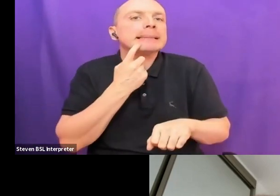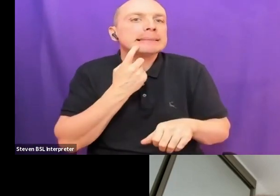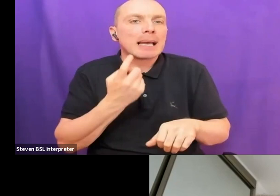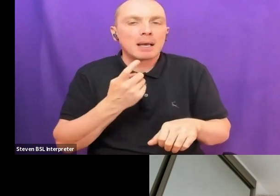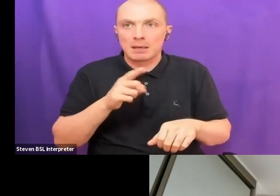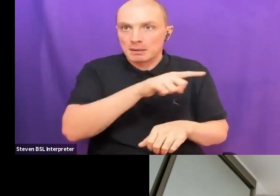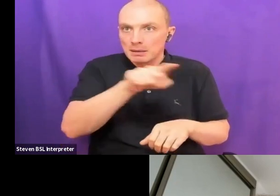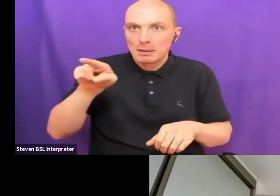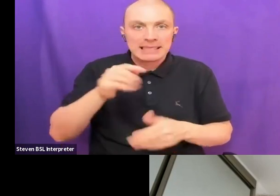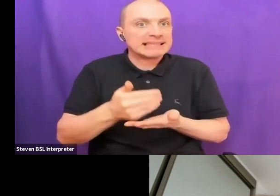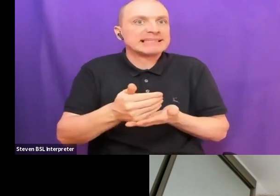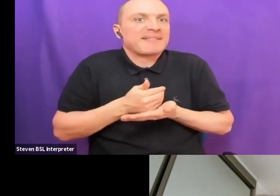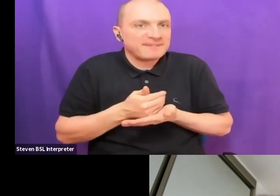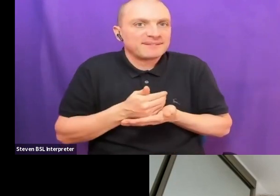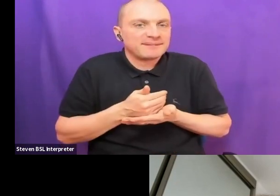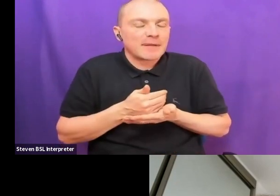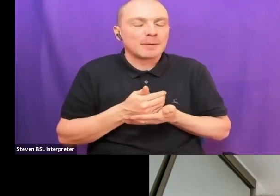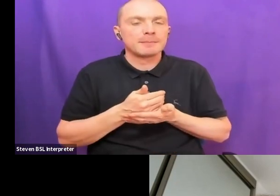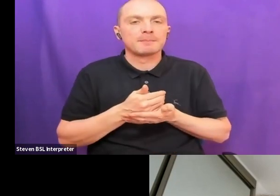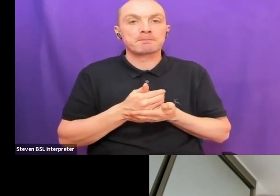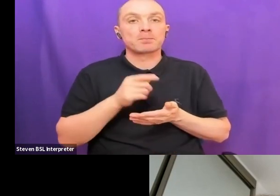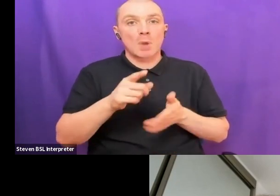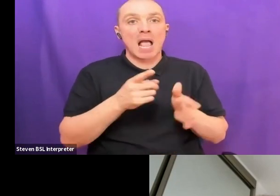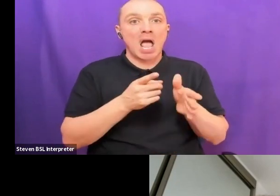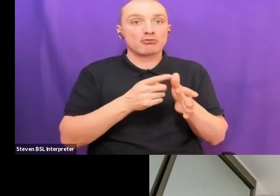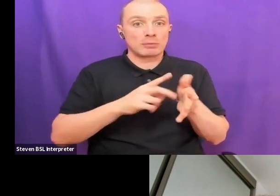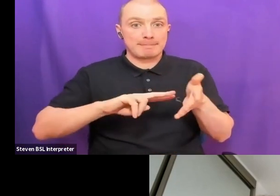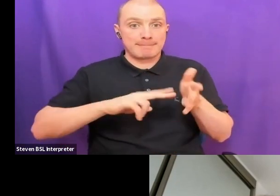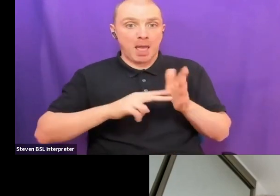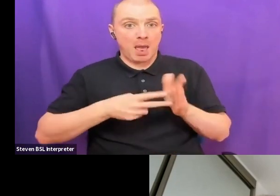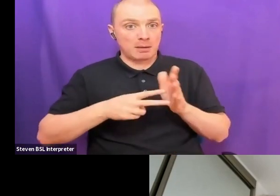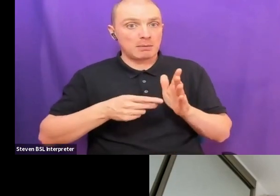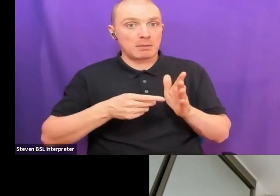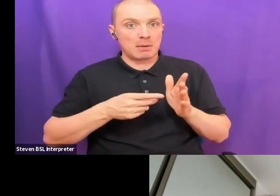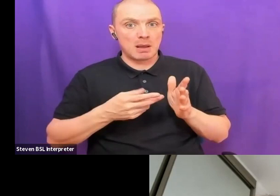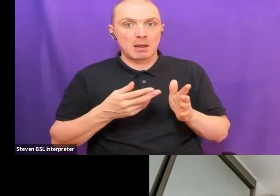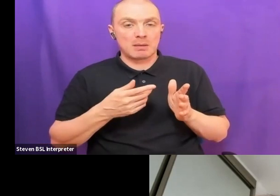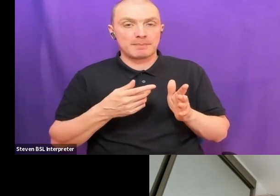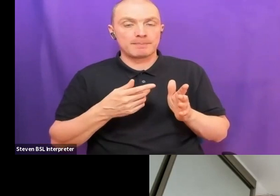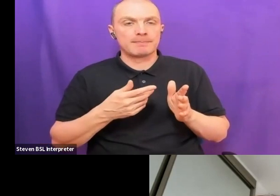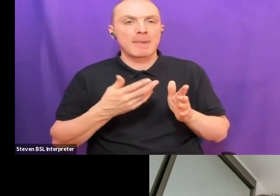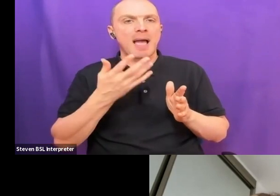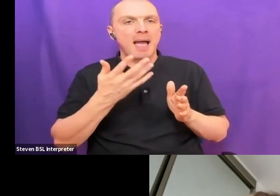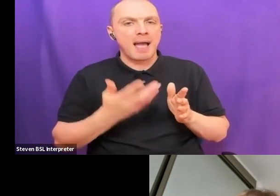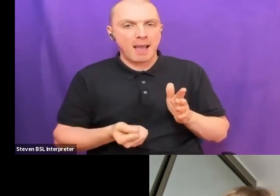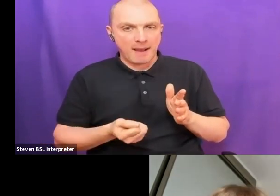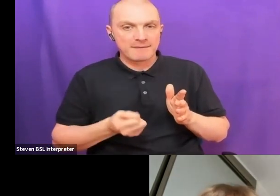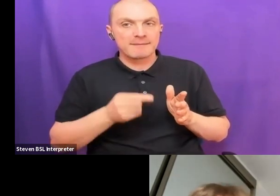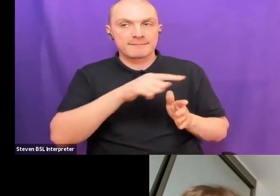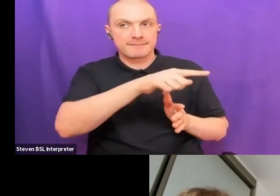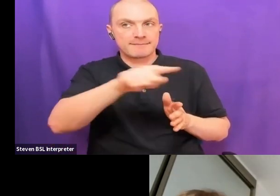So the Ardrossan plan, the success characteristics and the option appraisal has been checked out with the stakeholder